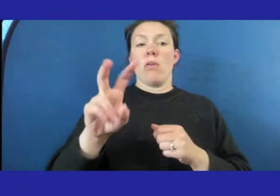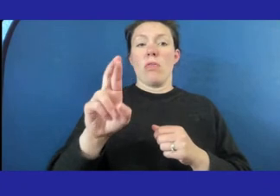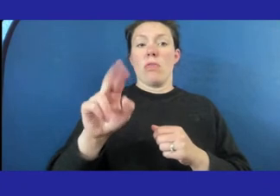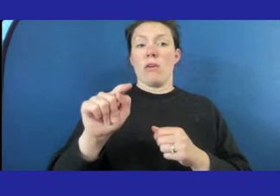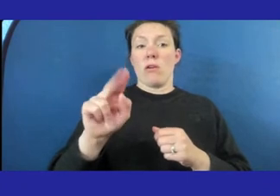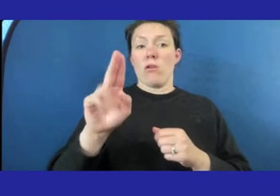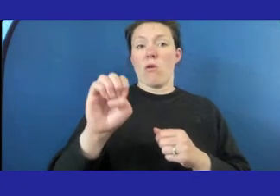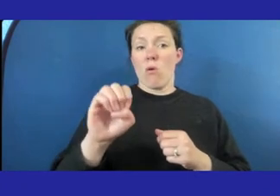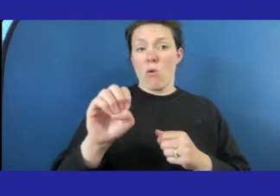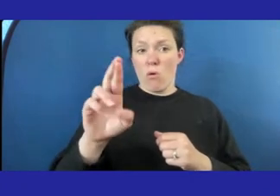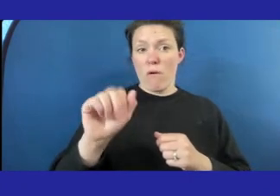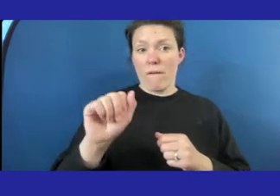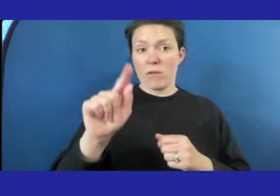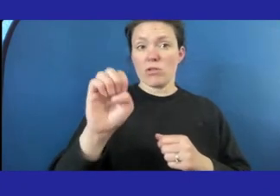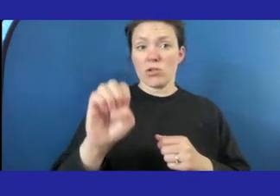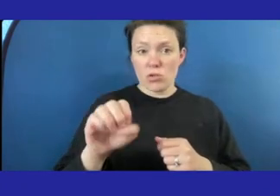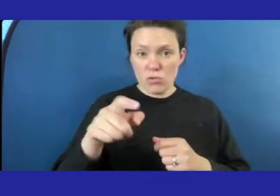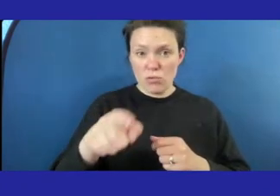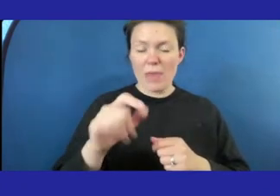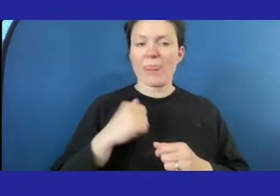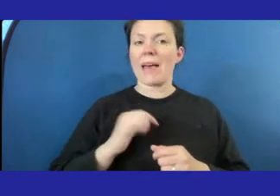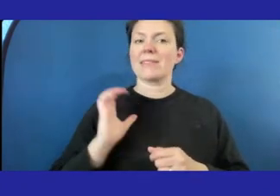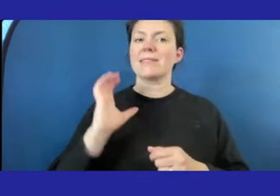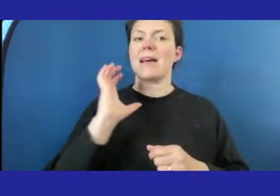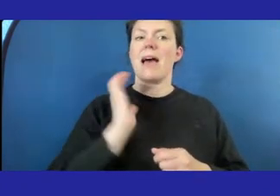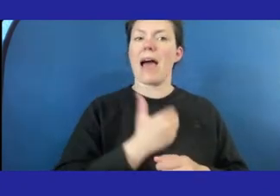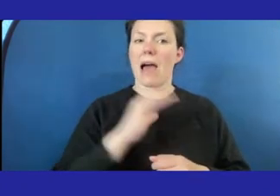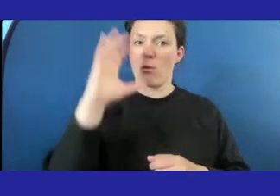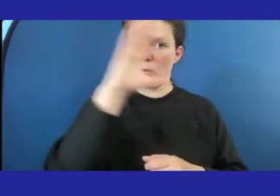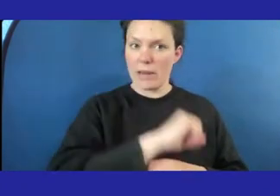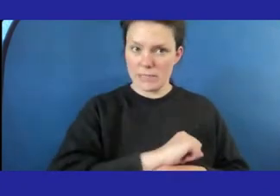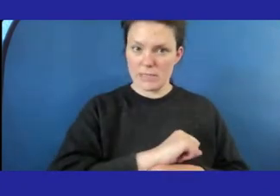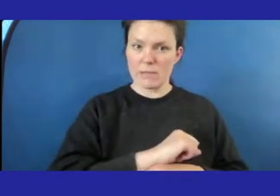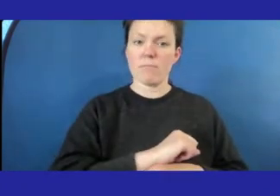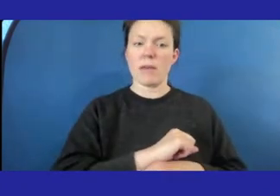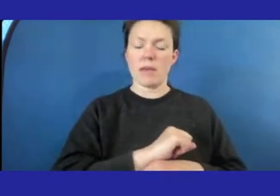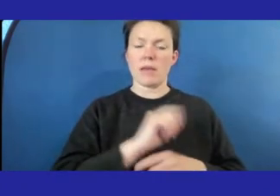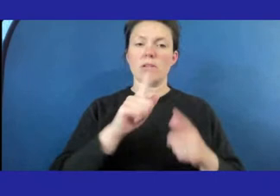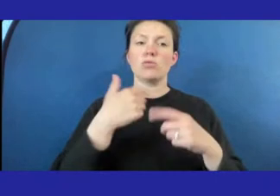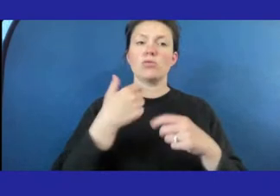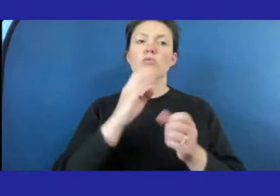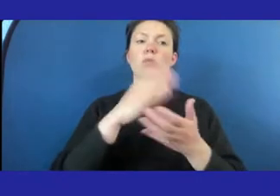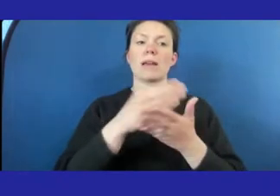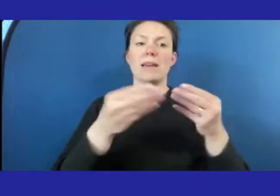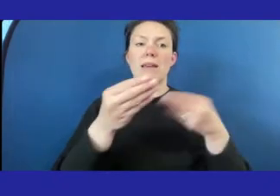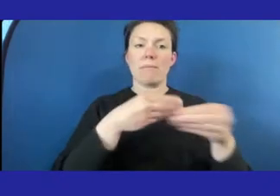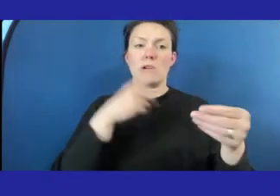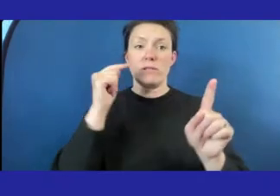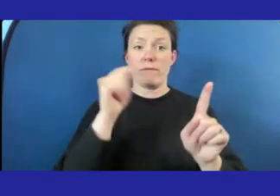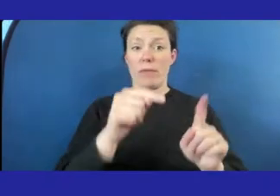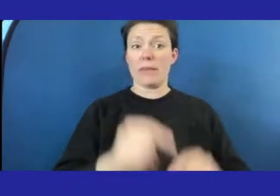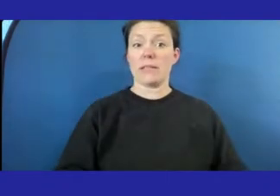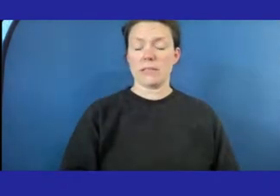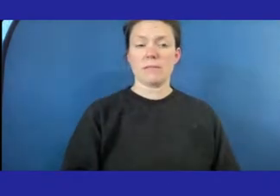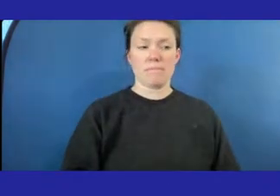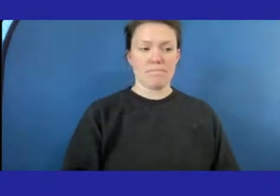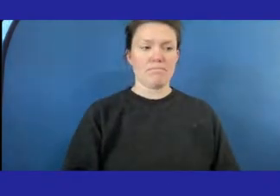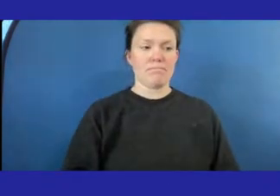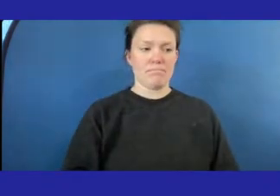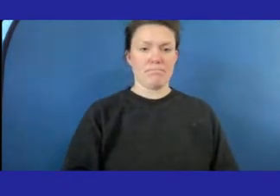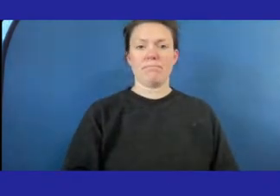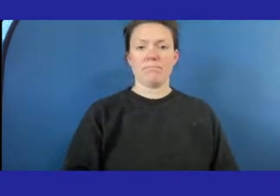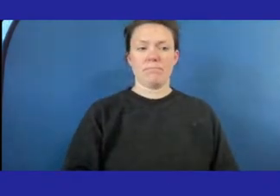estimate of how many of these would be overturned in order to create a budget for this. And